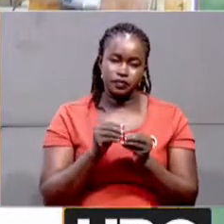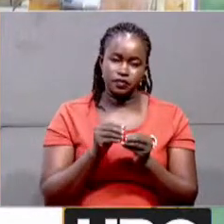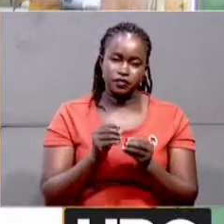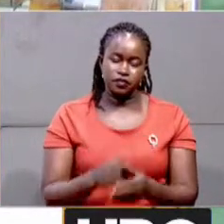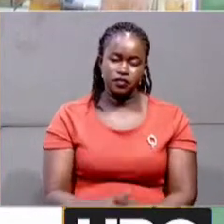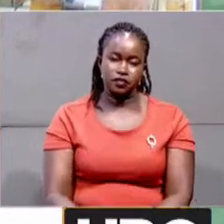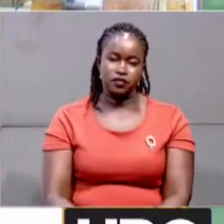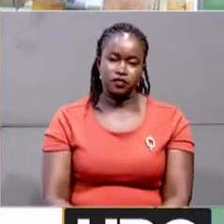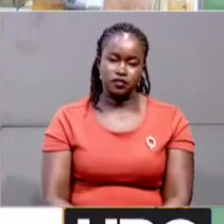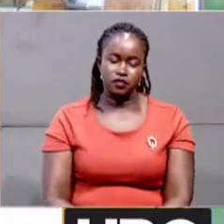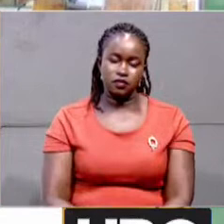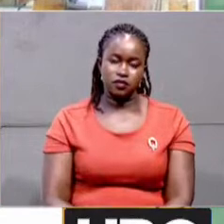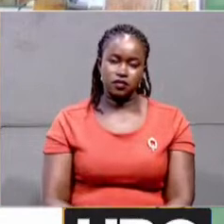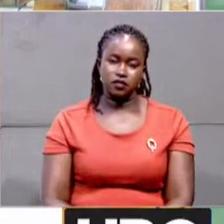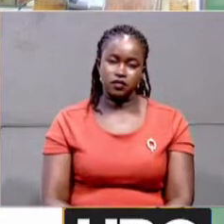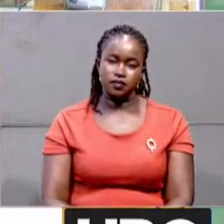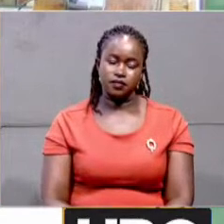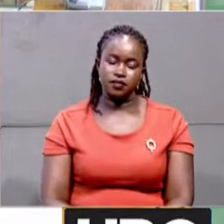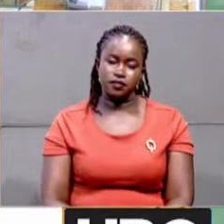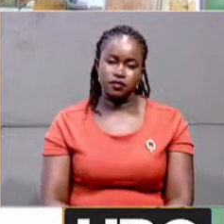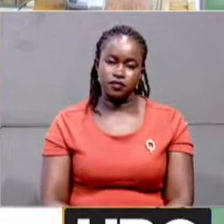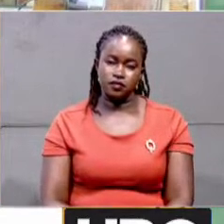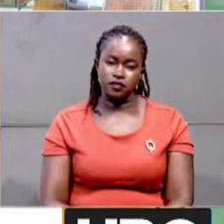UBC TV.